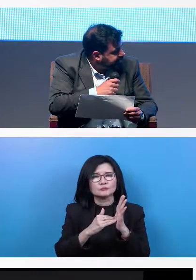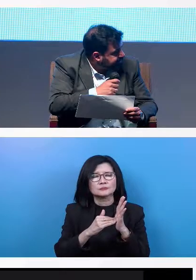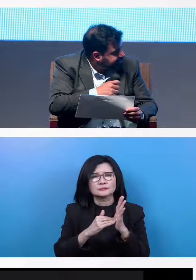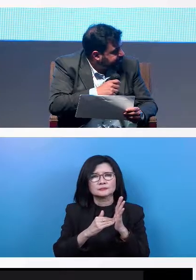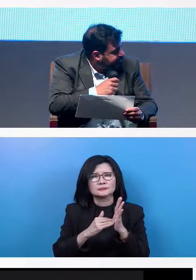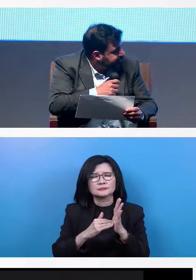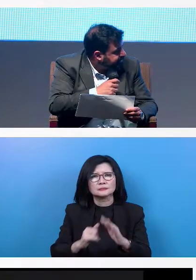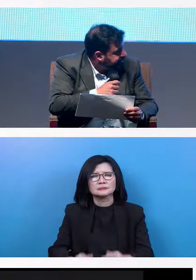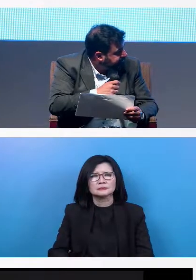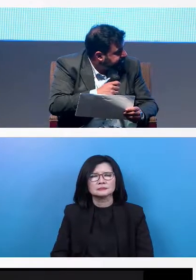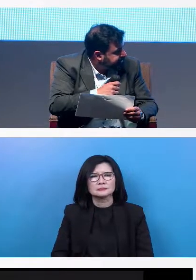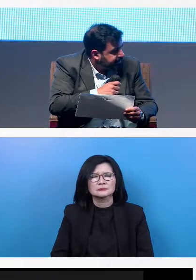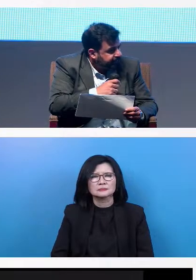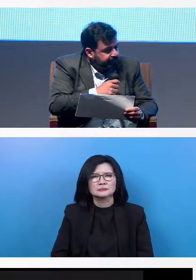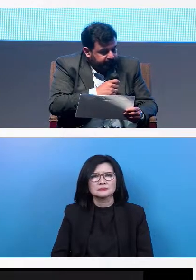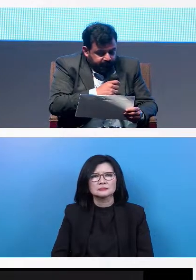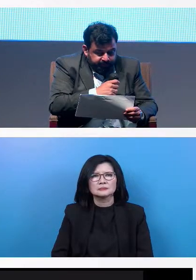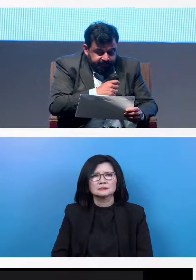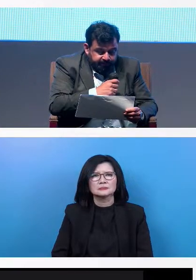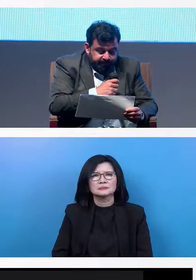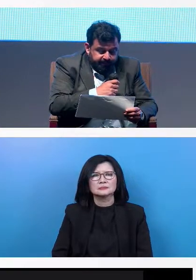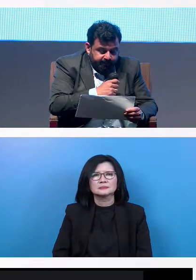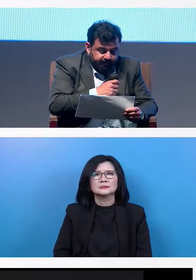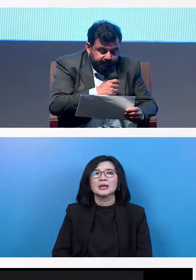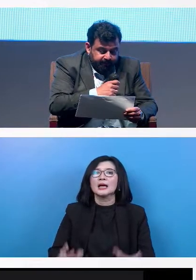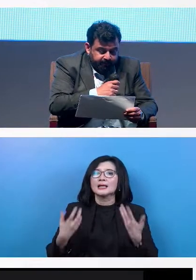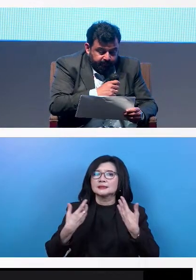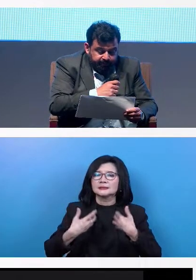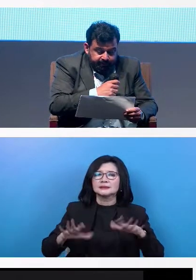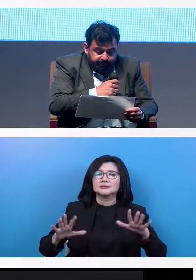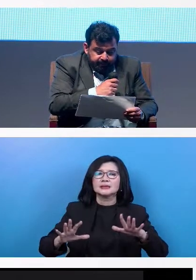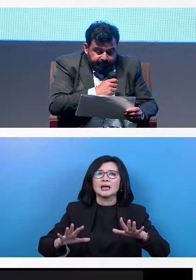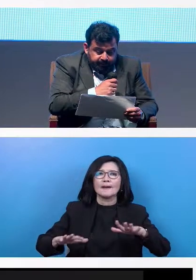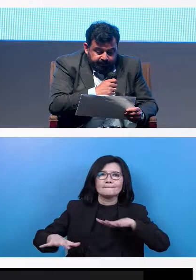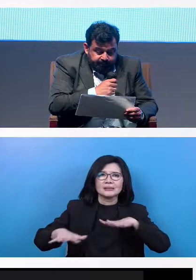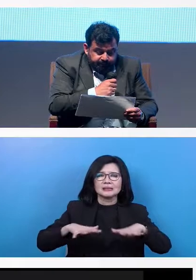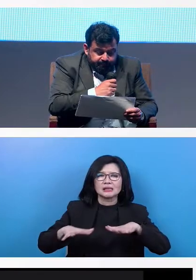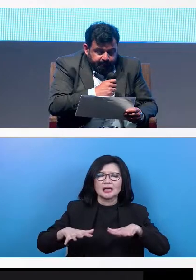Past disasters, past events, and the recoveries in that and learnings from it.